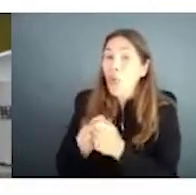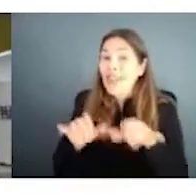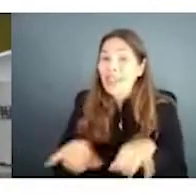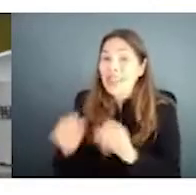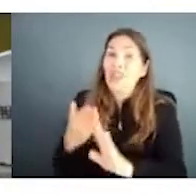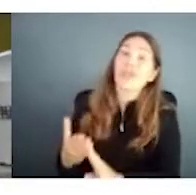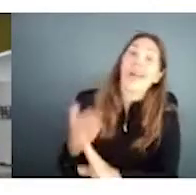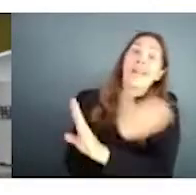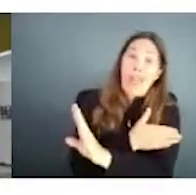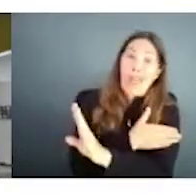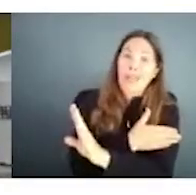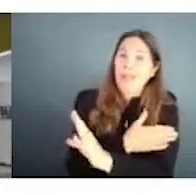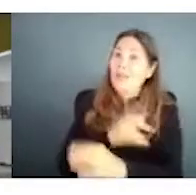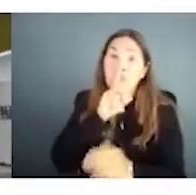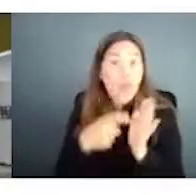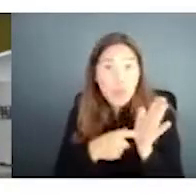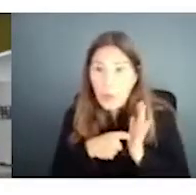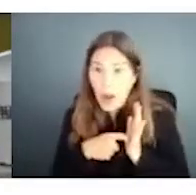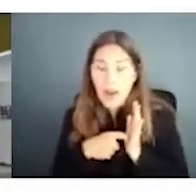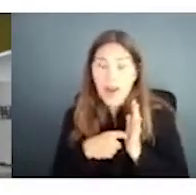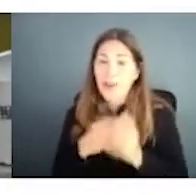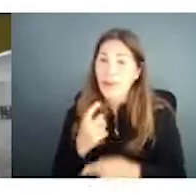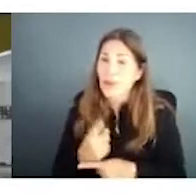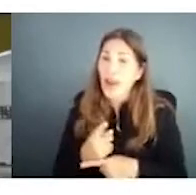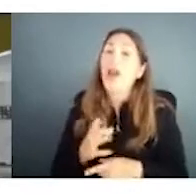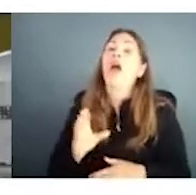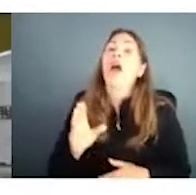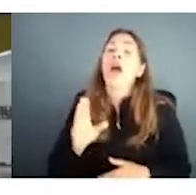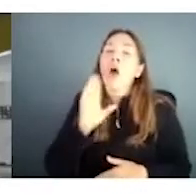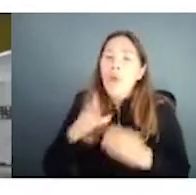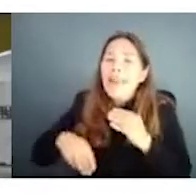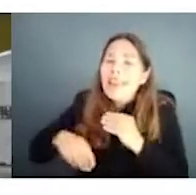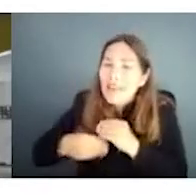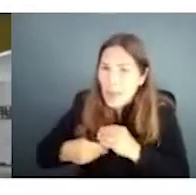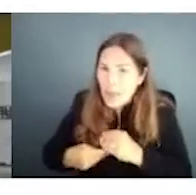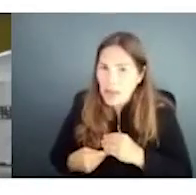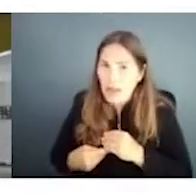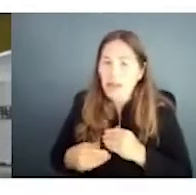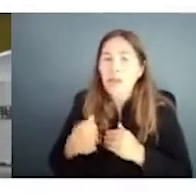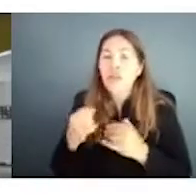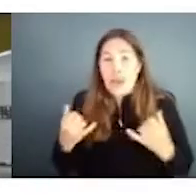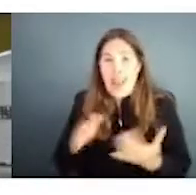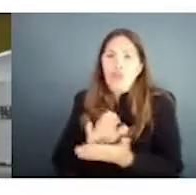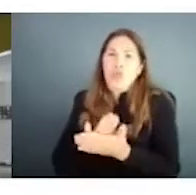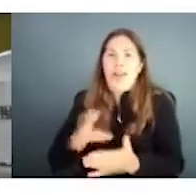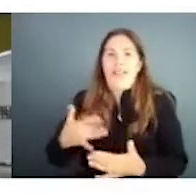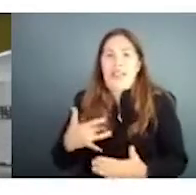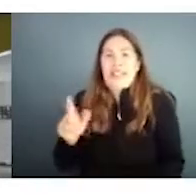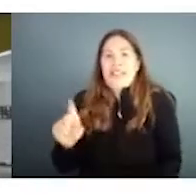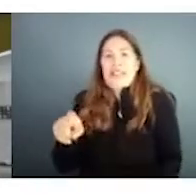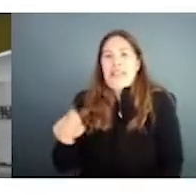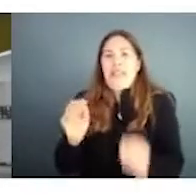advance. It won't be required, right? It will be supplemental. So now the schools that feel like they need that